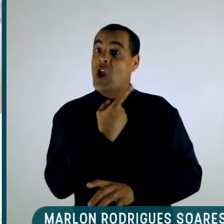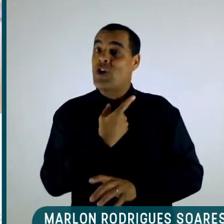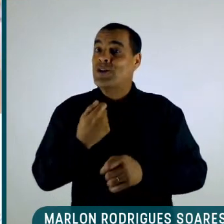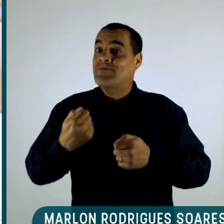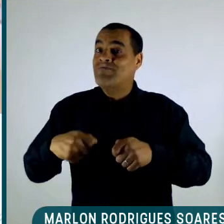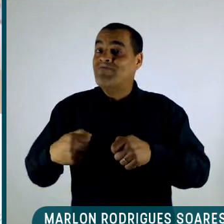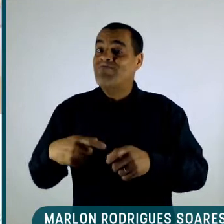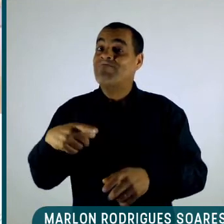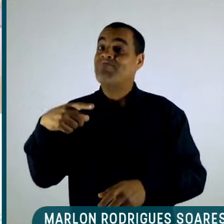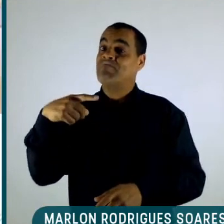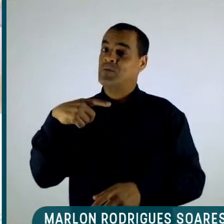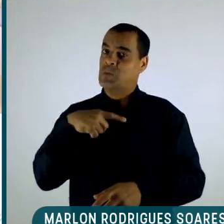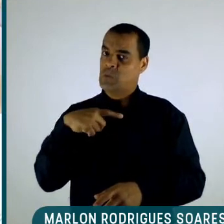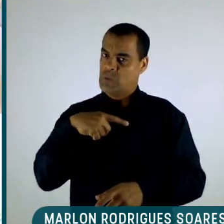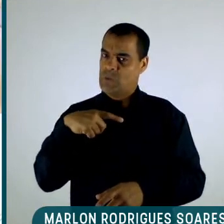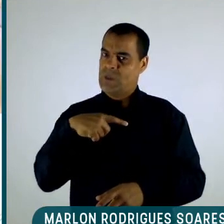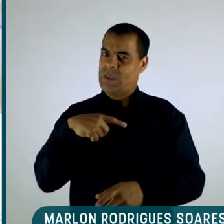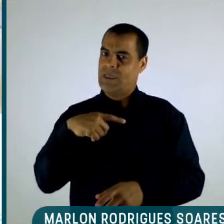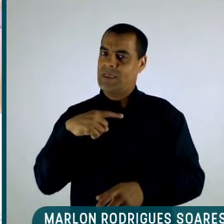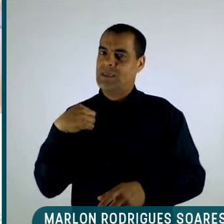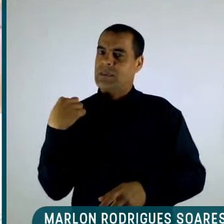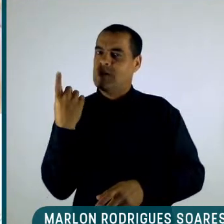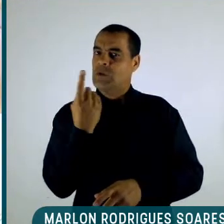we should be aware